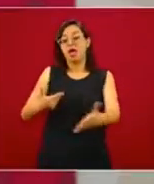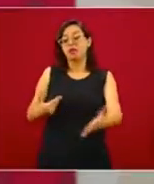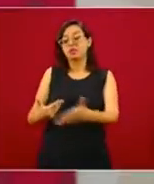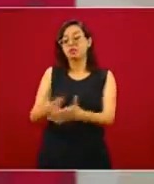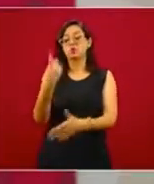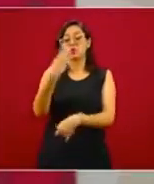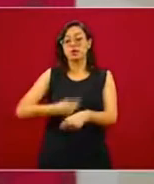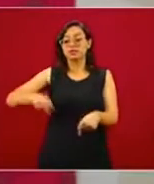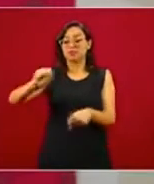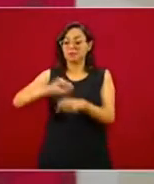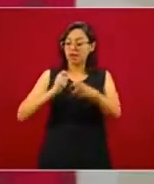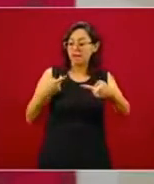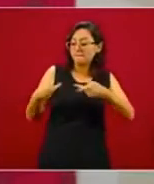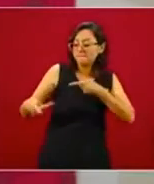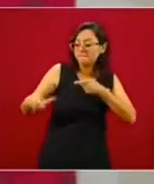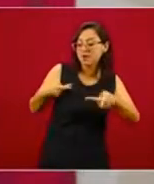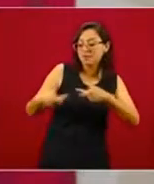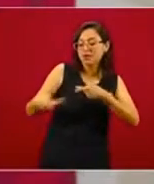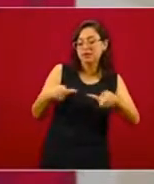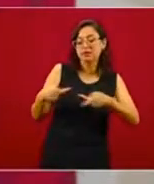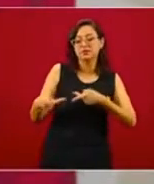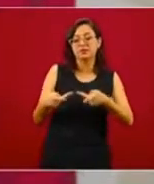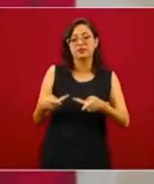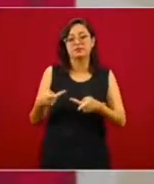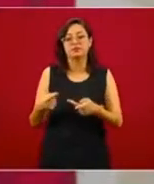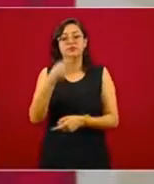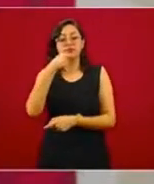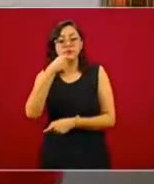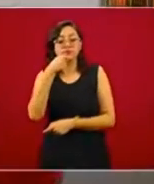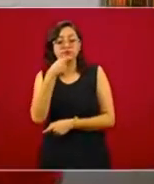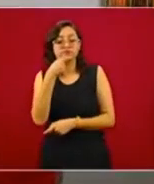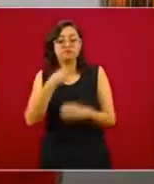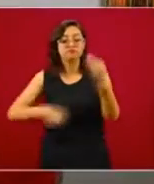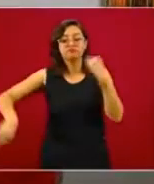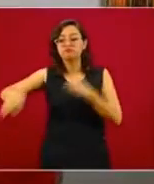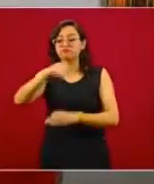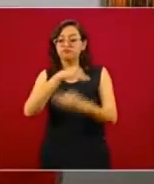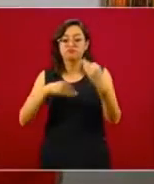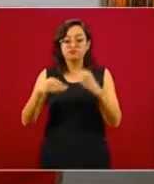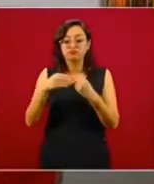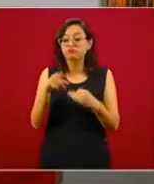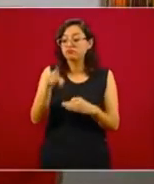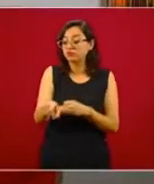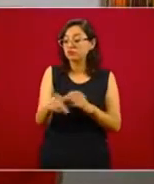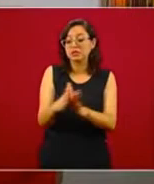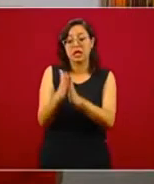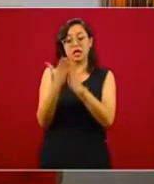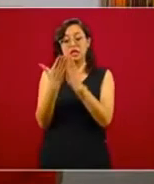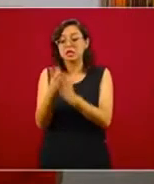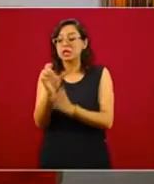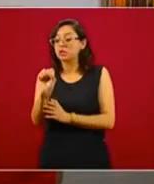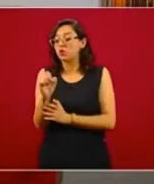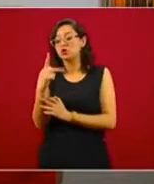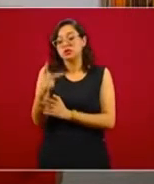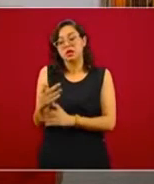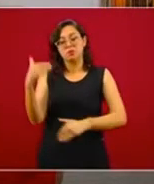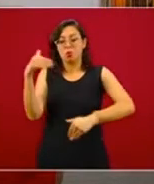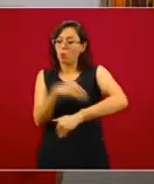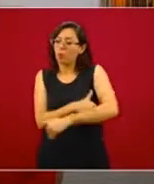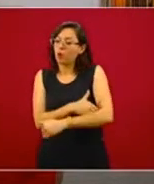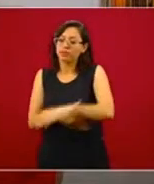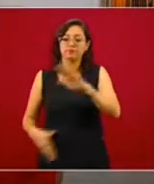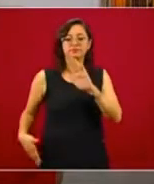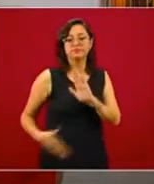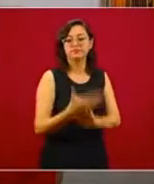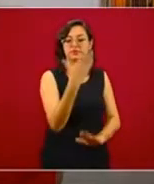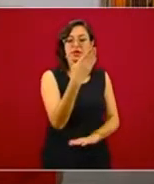that preparation week. And in that week, we told every student to grab